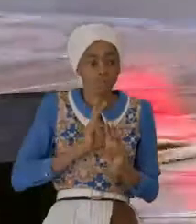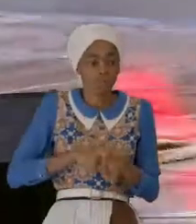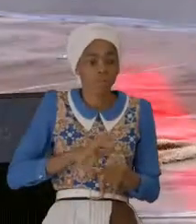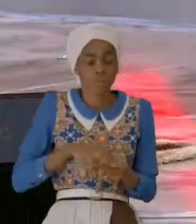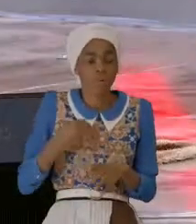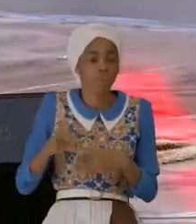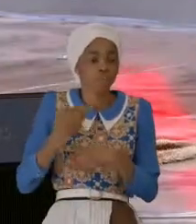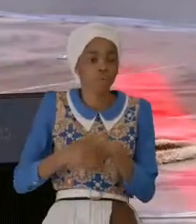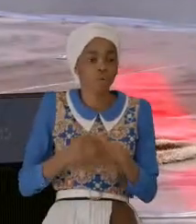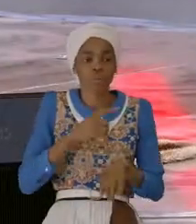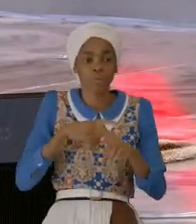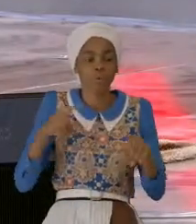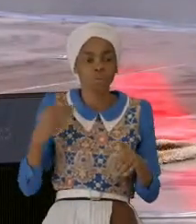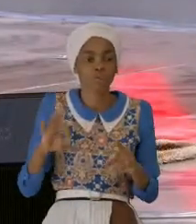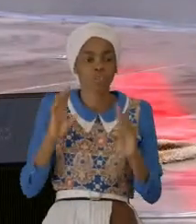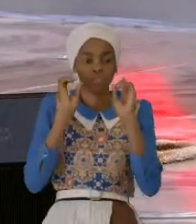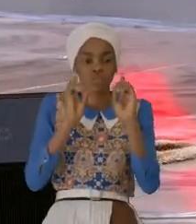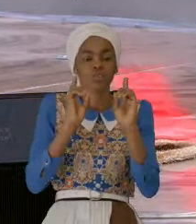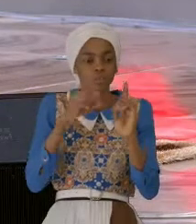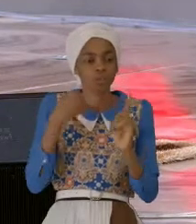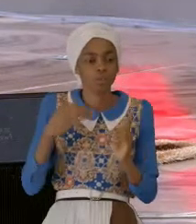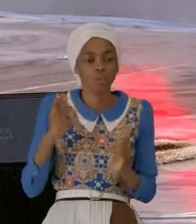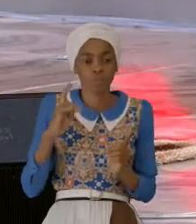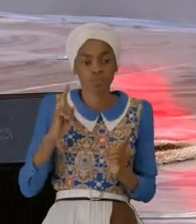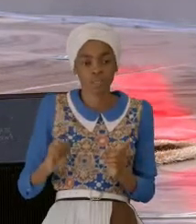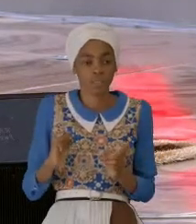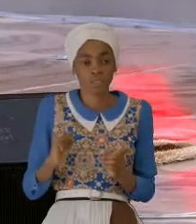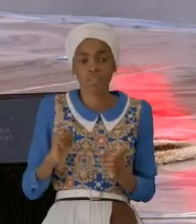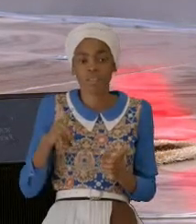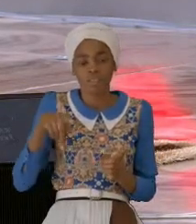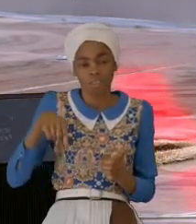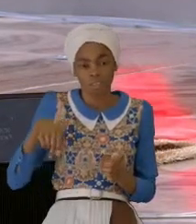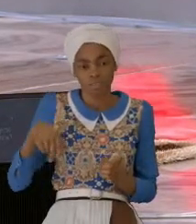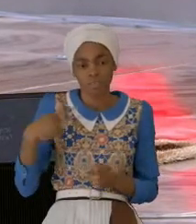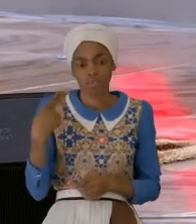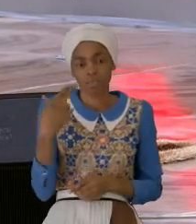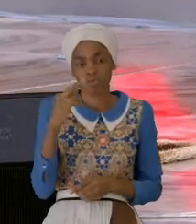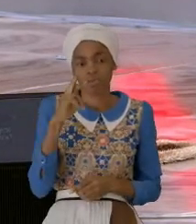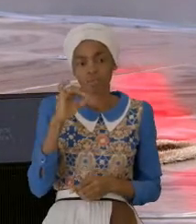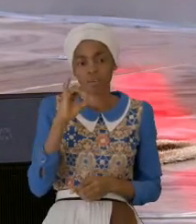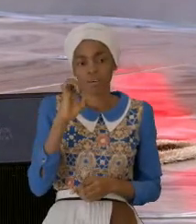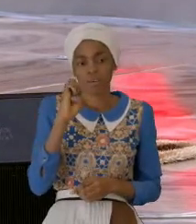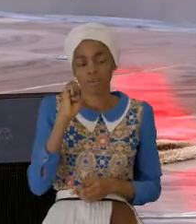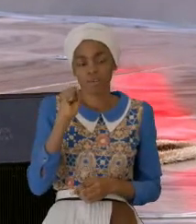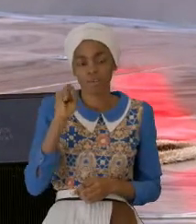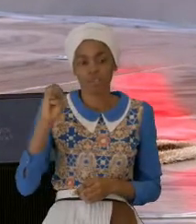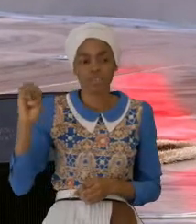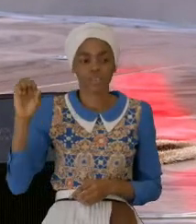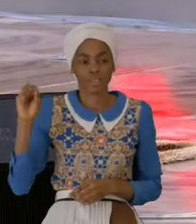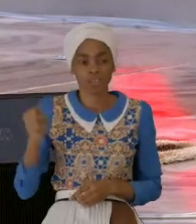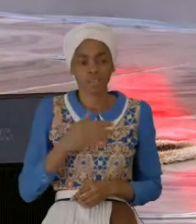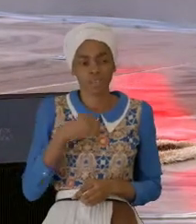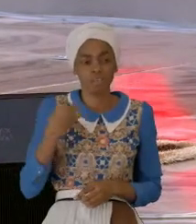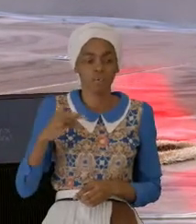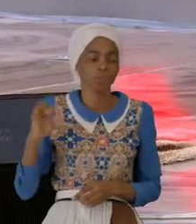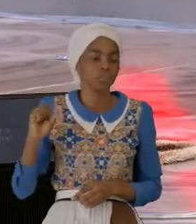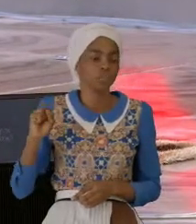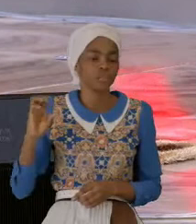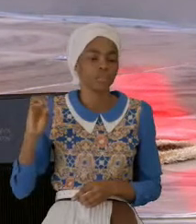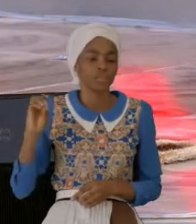of the doctrine the false doctrine of the Pharisees and